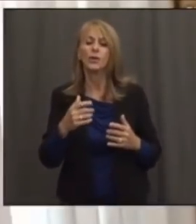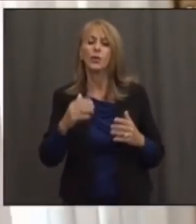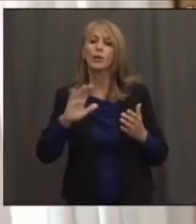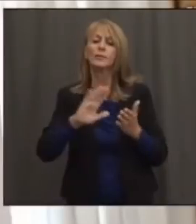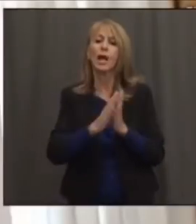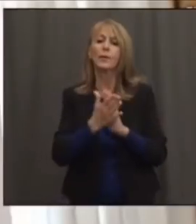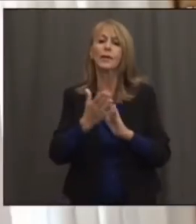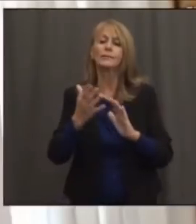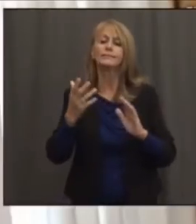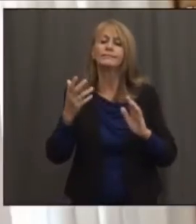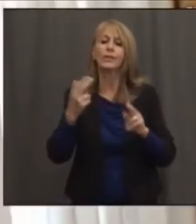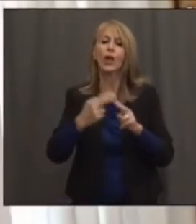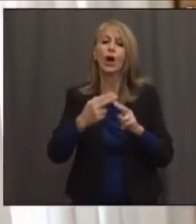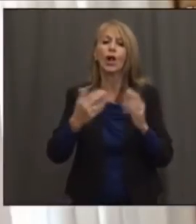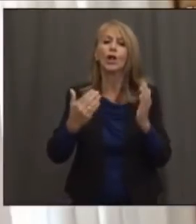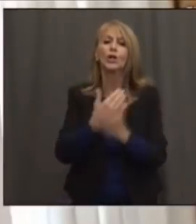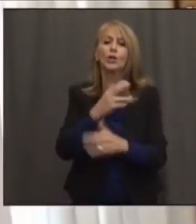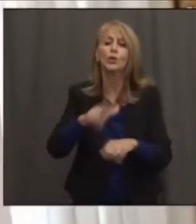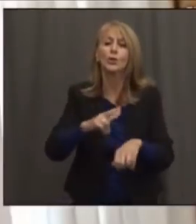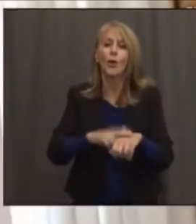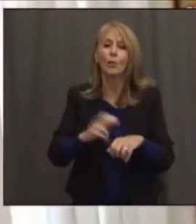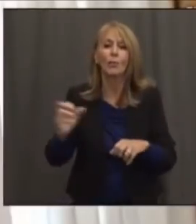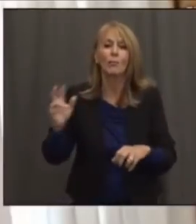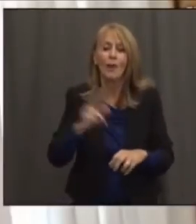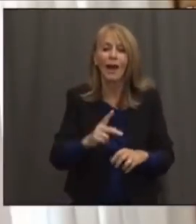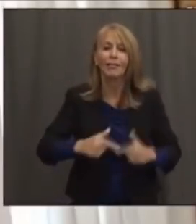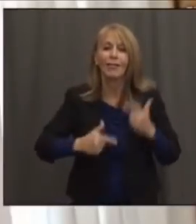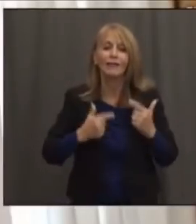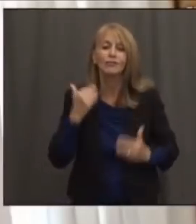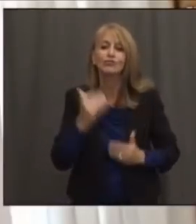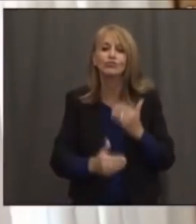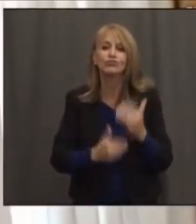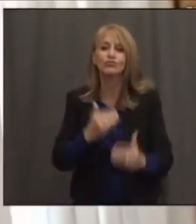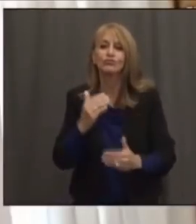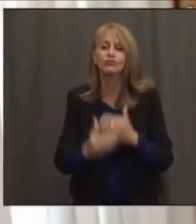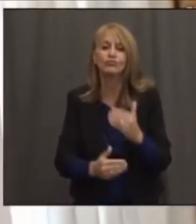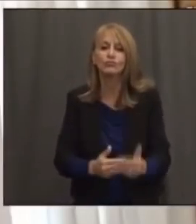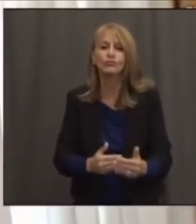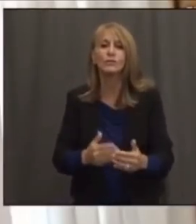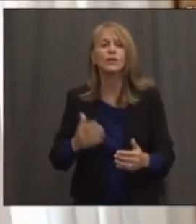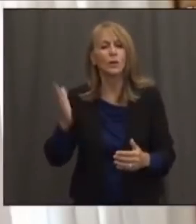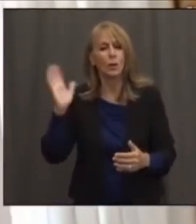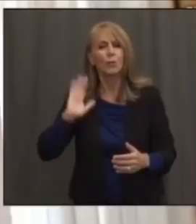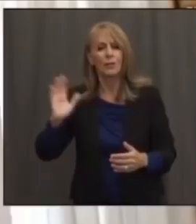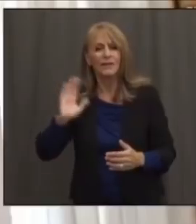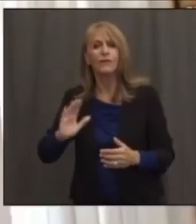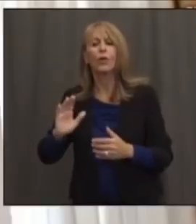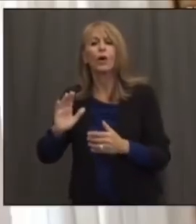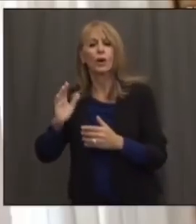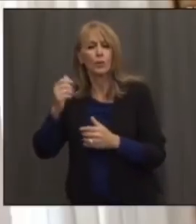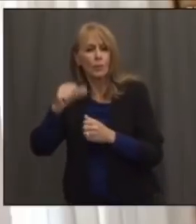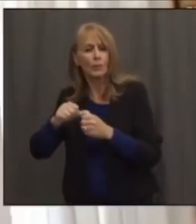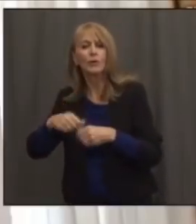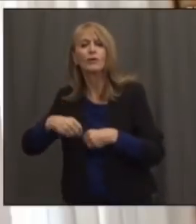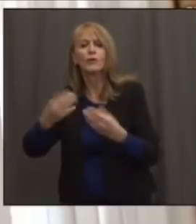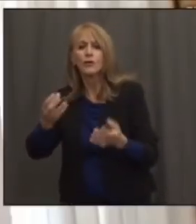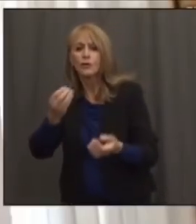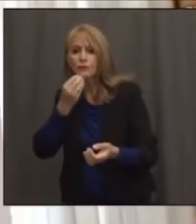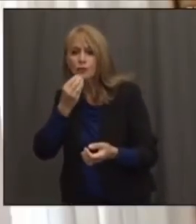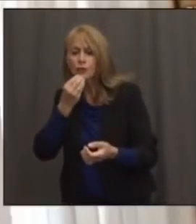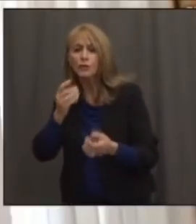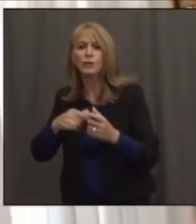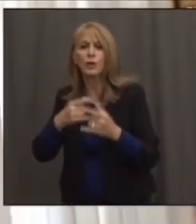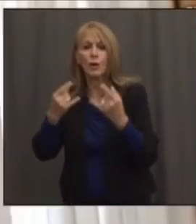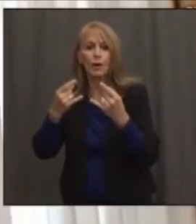normal, where some of the extraordinary measures and structures that were put in place, whether it was around food distribution, mass vaccination,